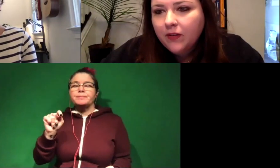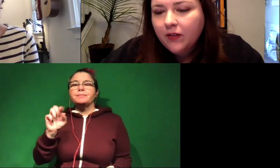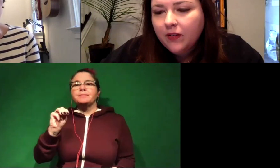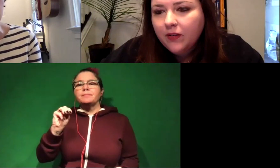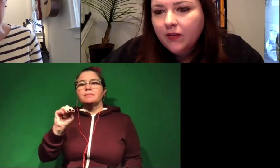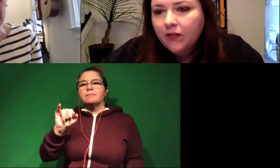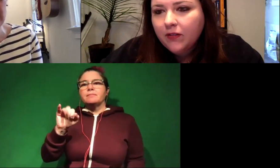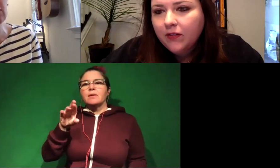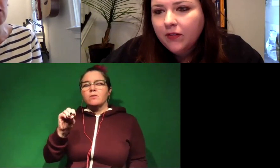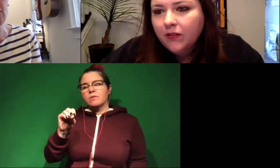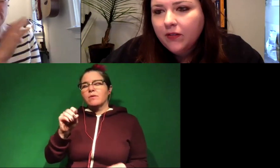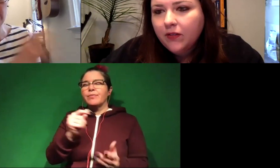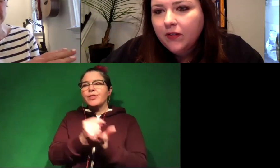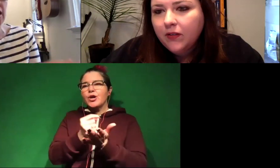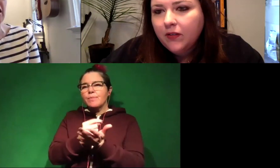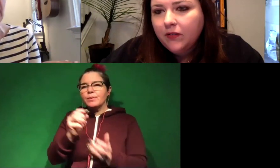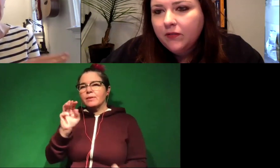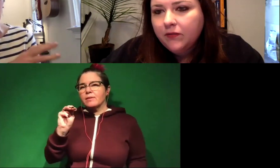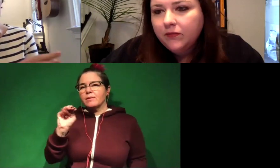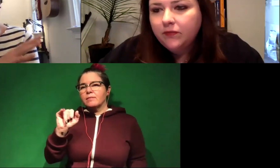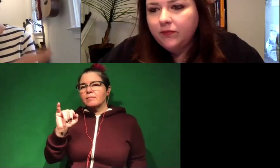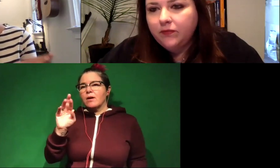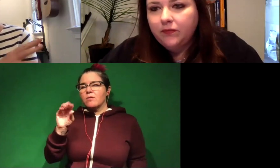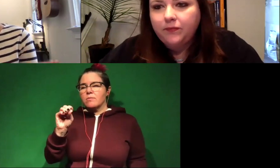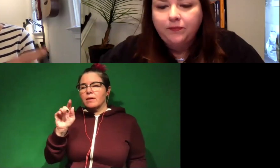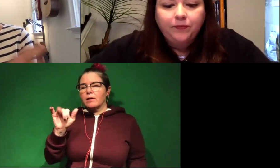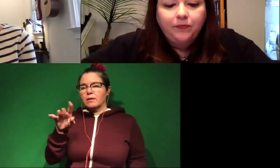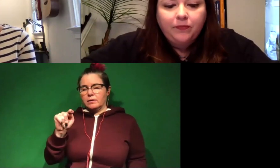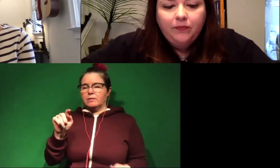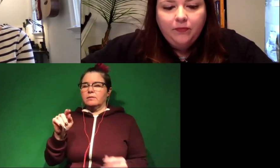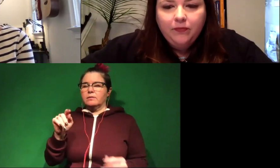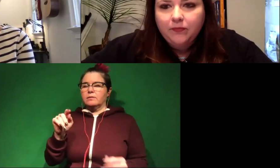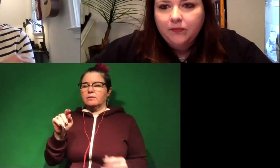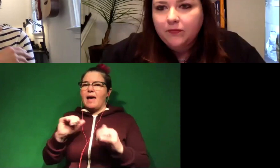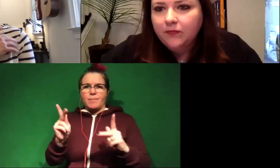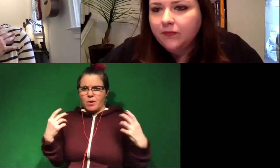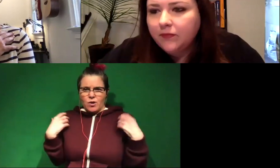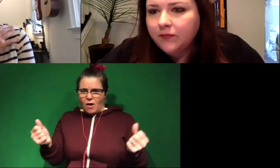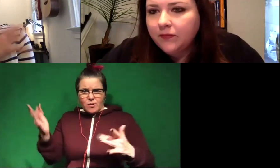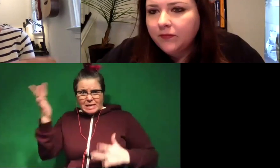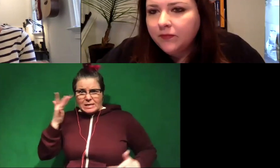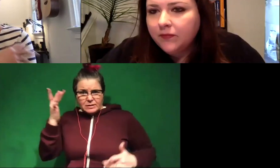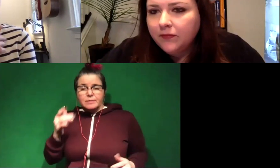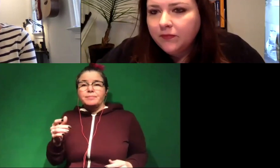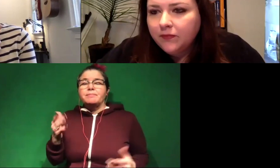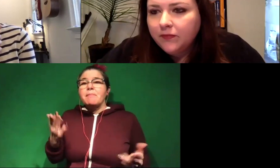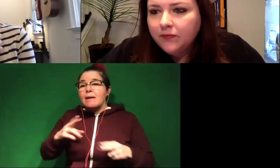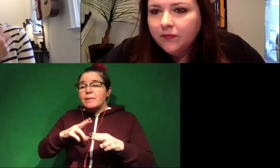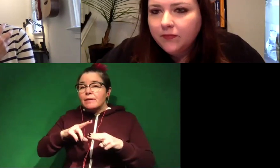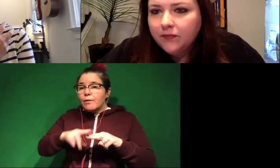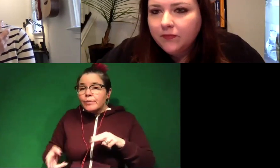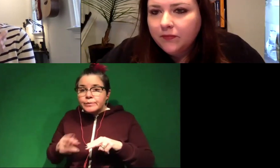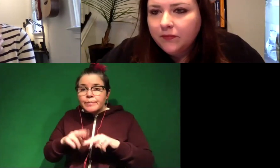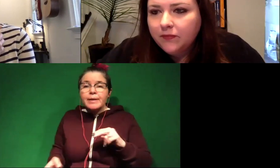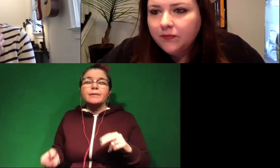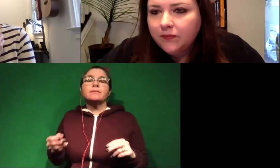therapeutic microbiome meeting. So everyone was talking about how to help people recover from illness, maybe lose weight,